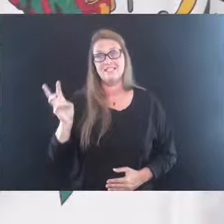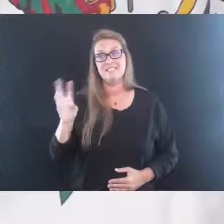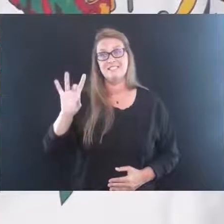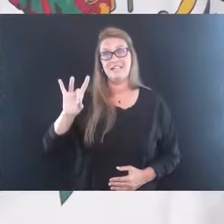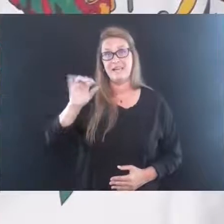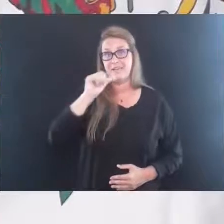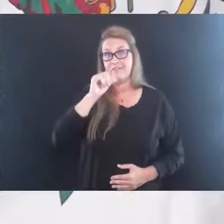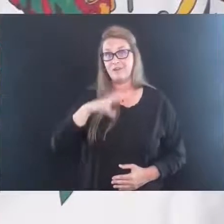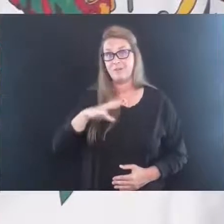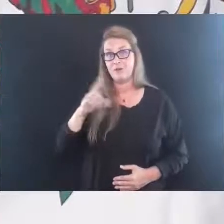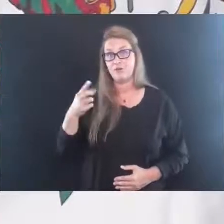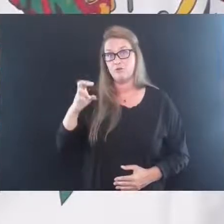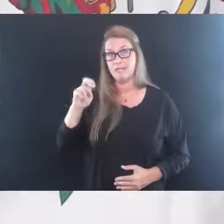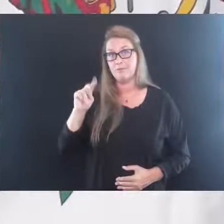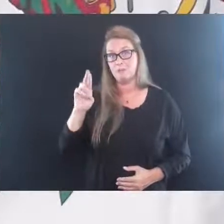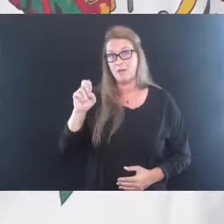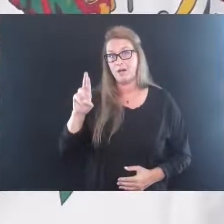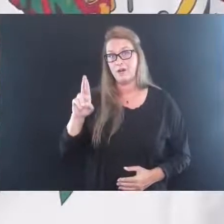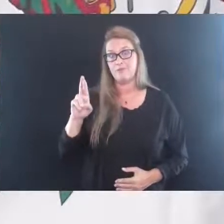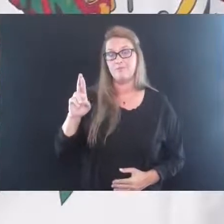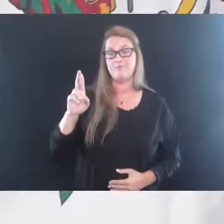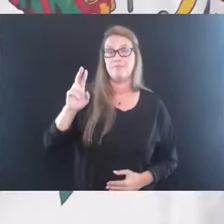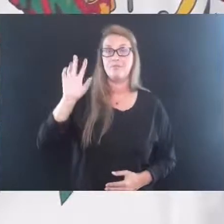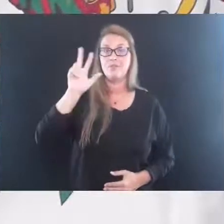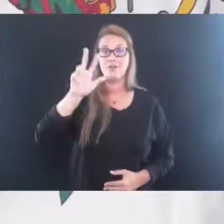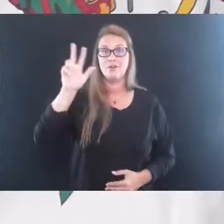68-year-old female from Greenbrier County. The